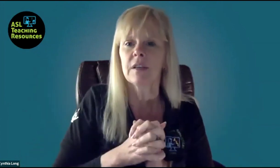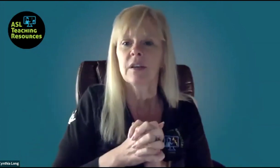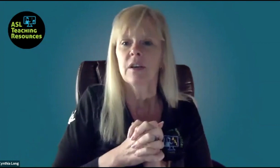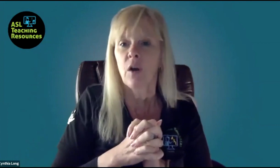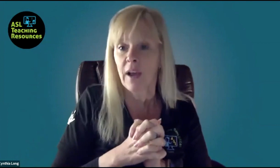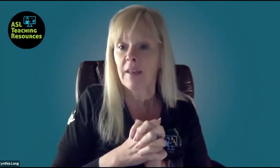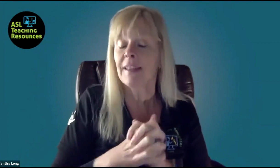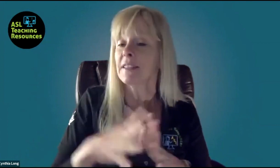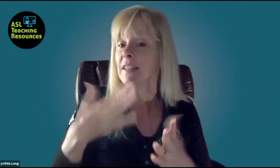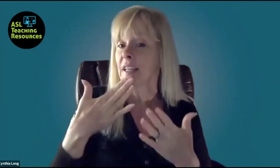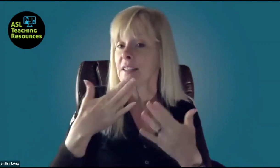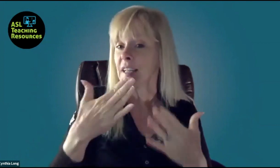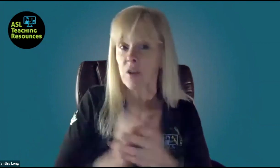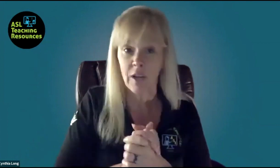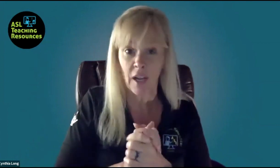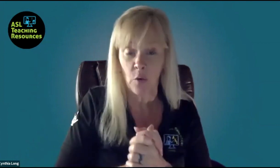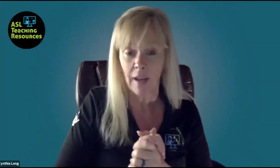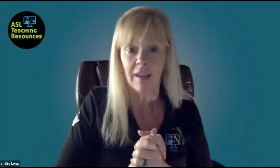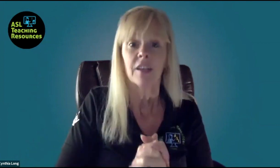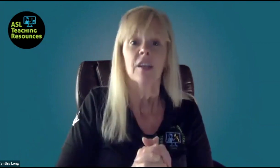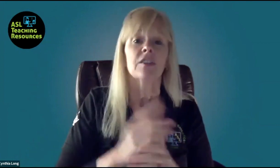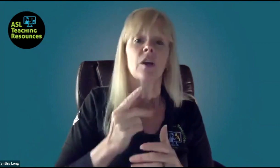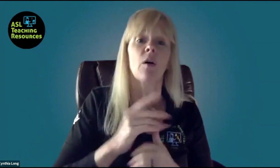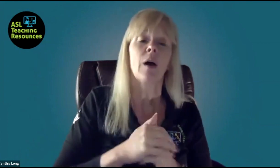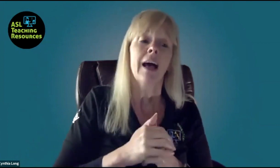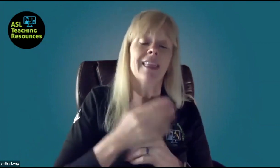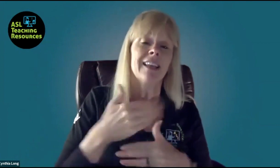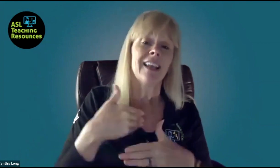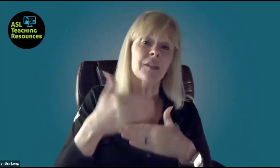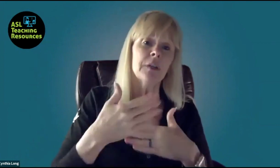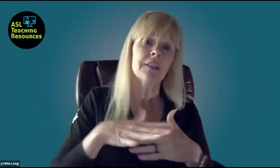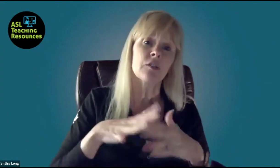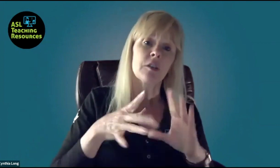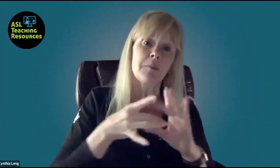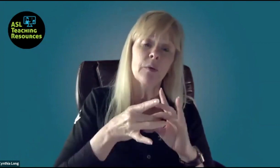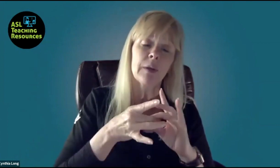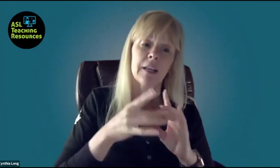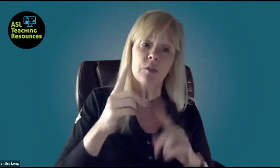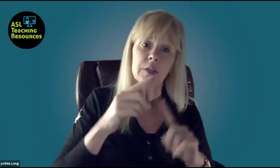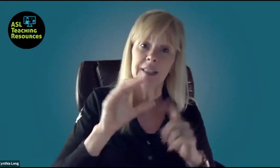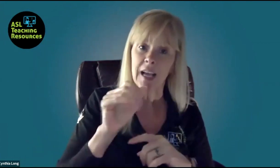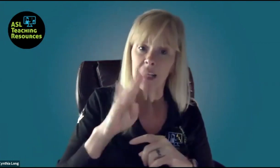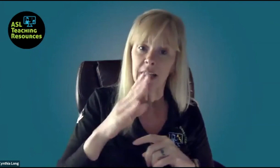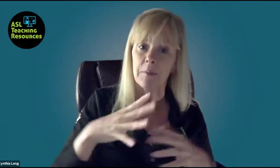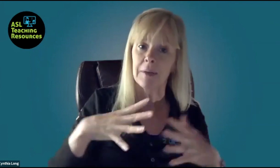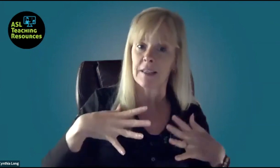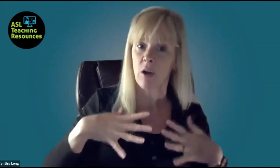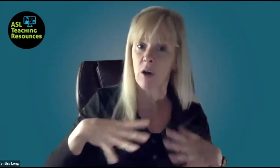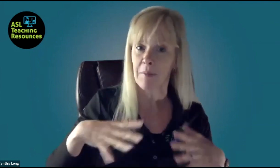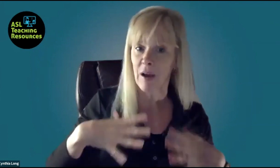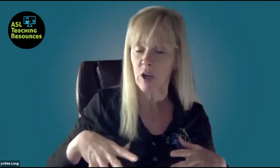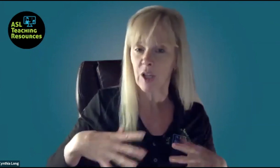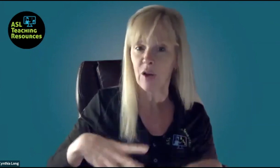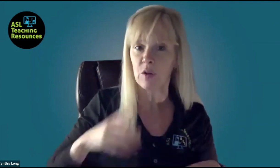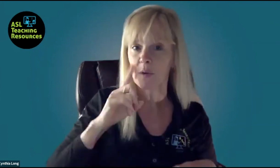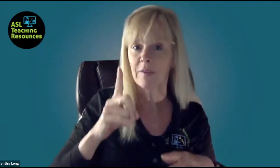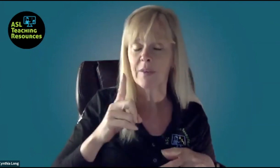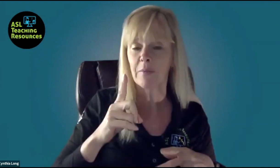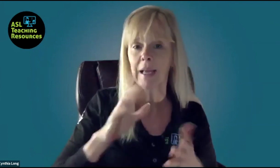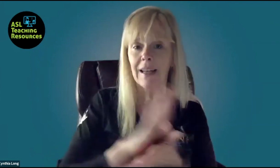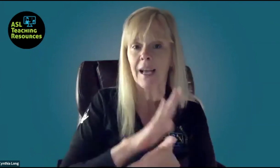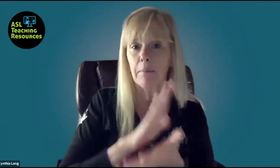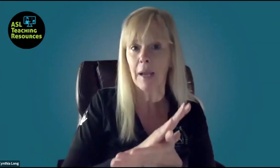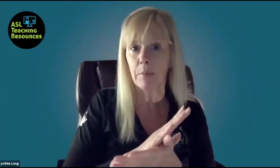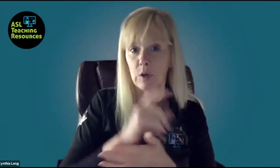messages. Okay, thanks. Okay, great. So the next one is going to be related to the Sign Club, and it's all about clothes. We've